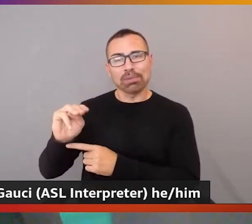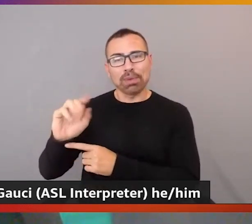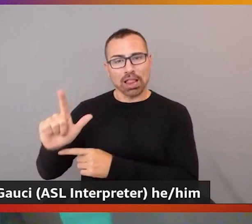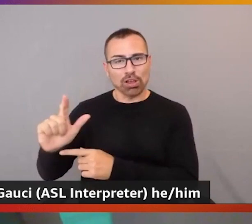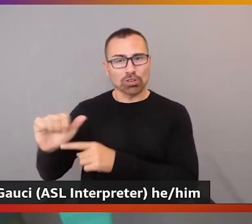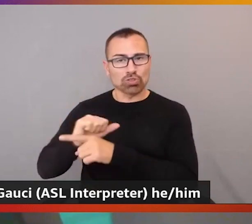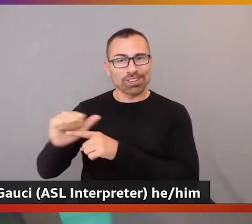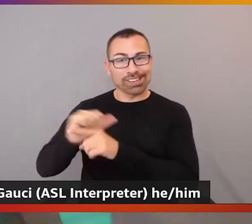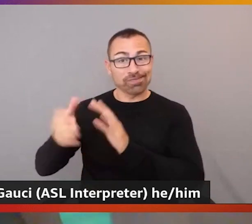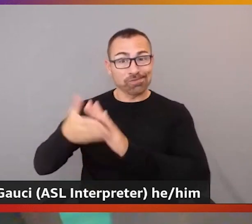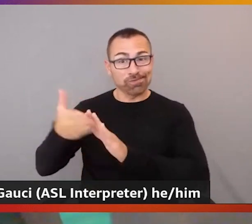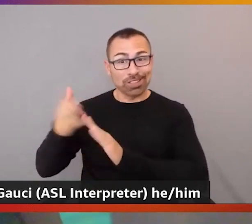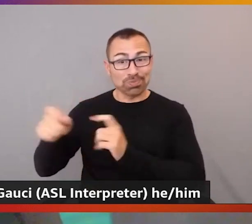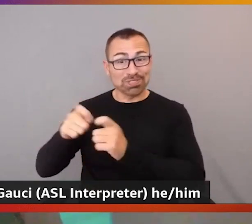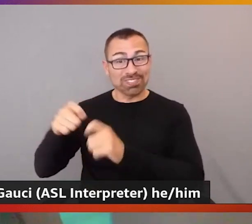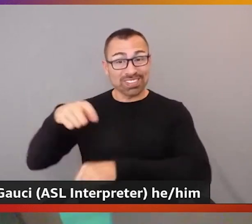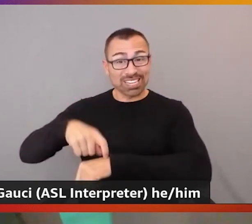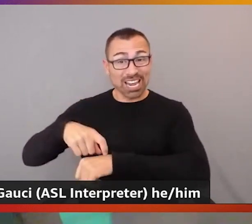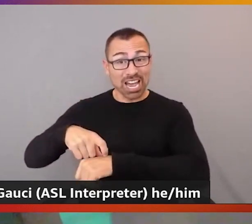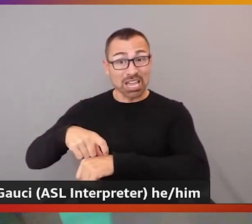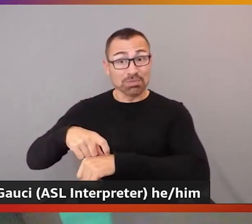period of time, and for the rest of the time,